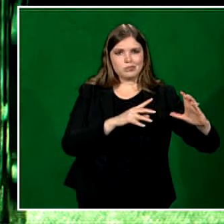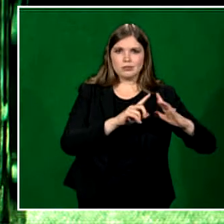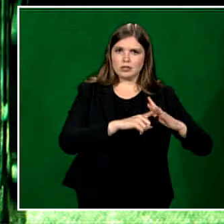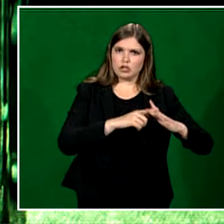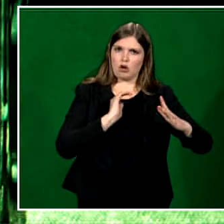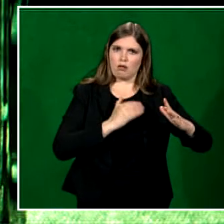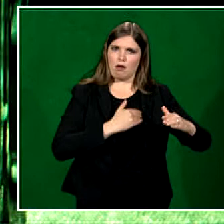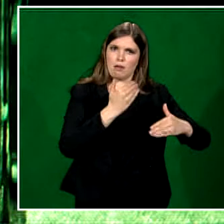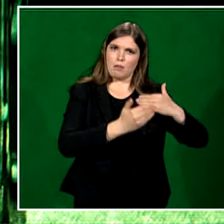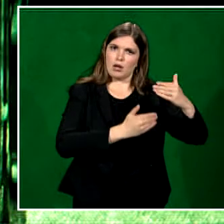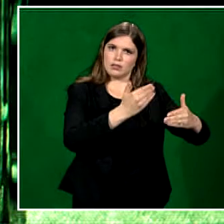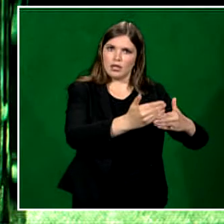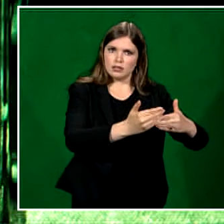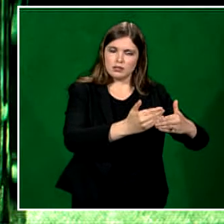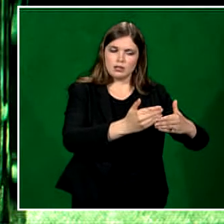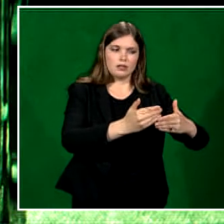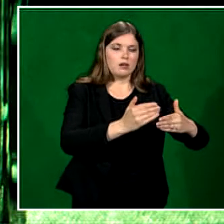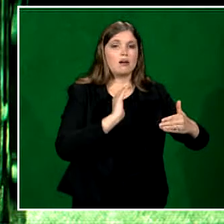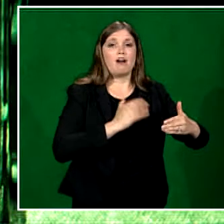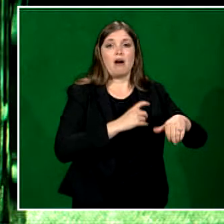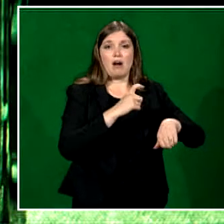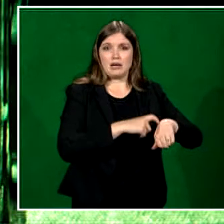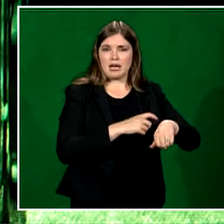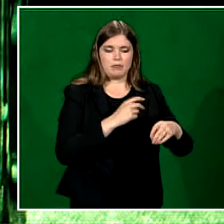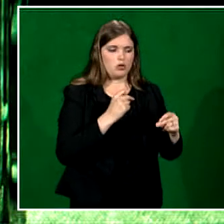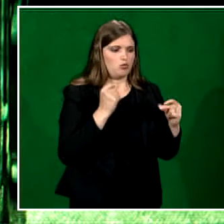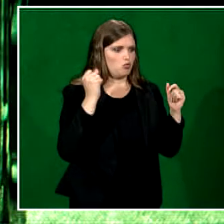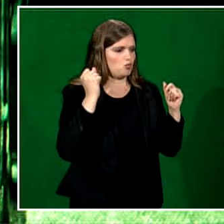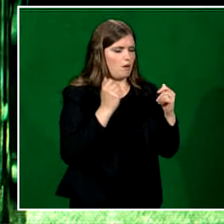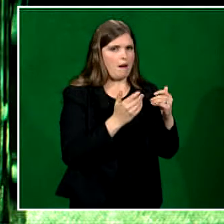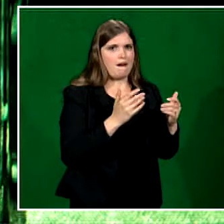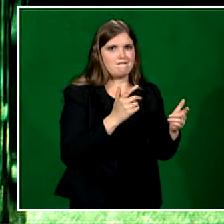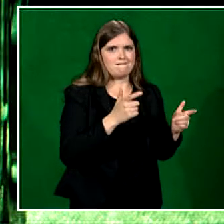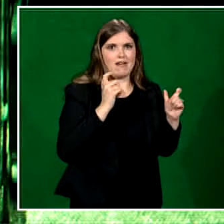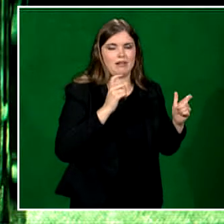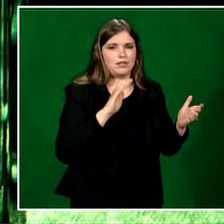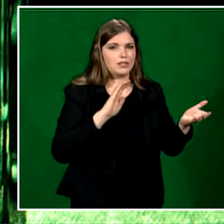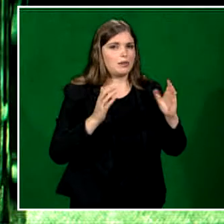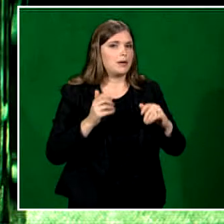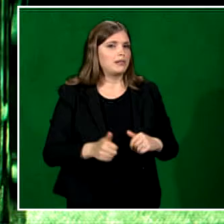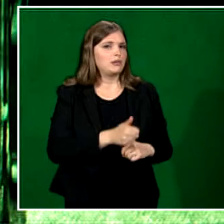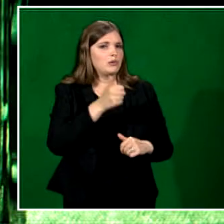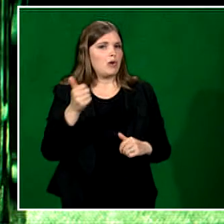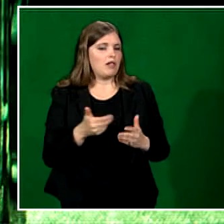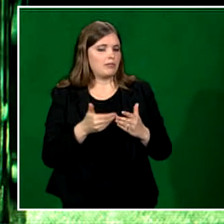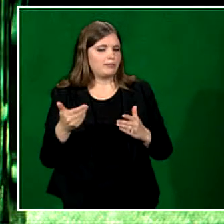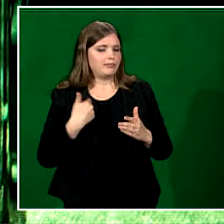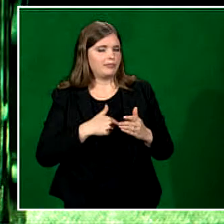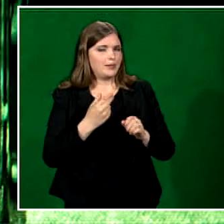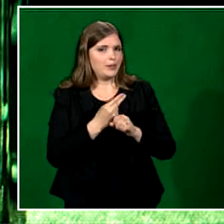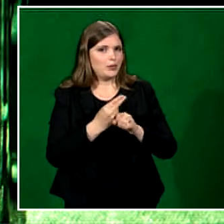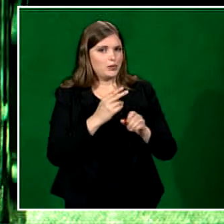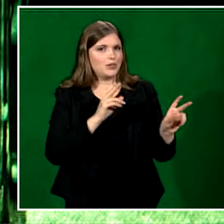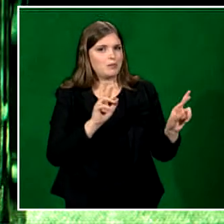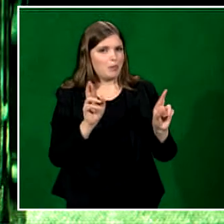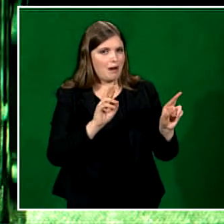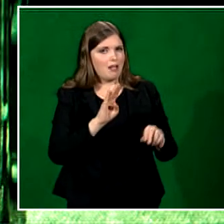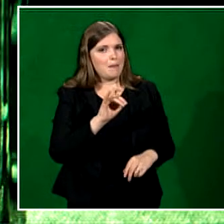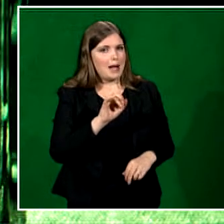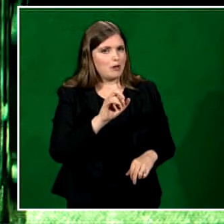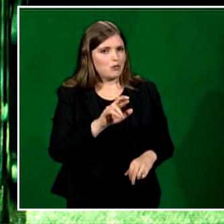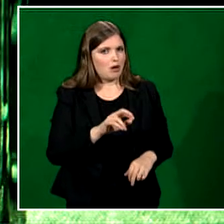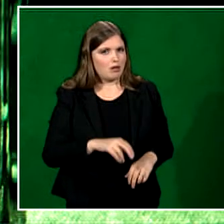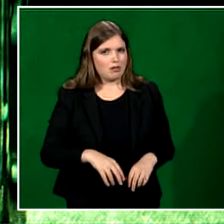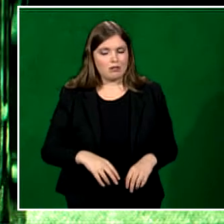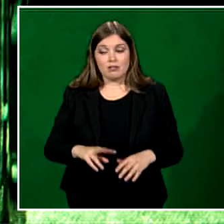pyrolysis time goes very fast as compared to other materials that we use to prepare the biochar. Does that mean you can be